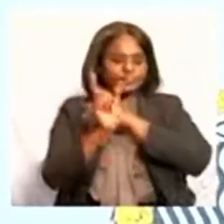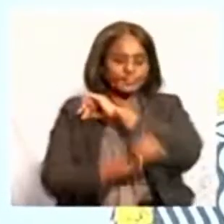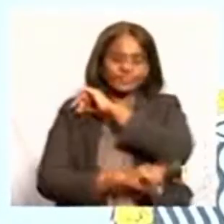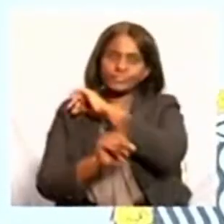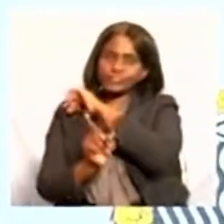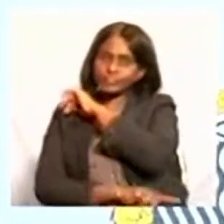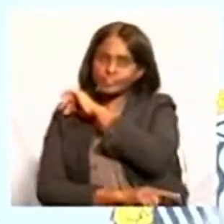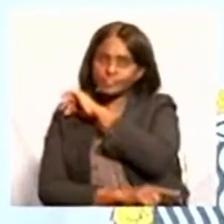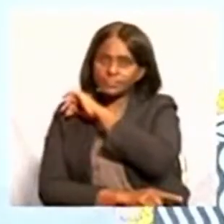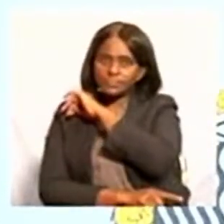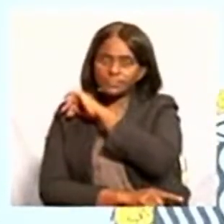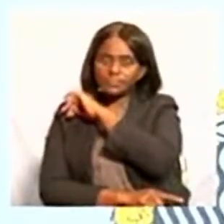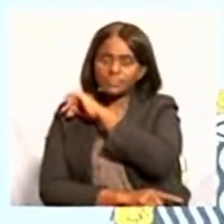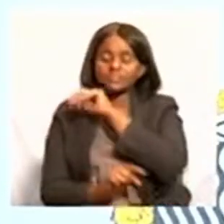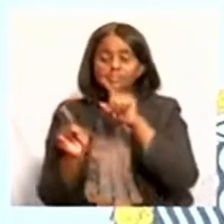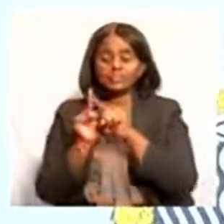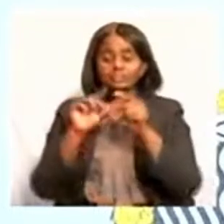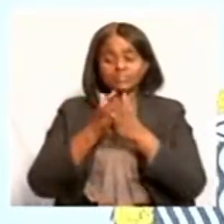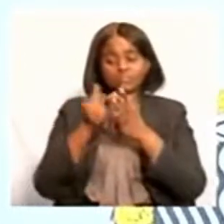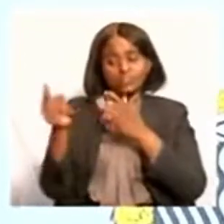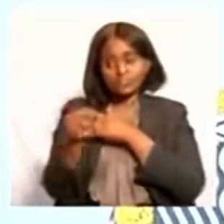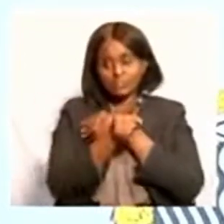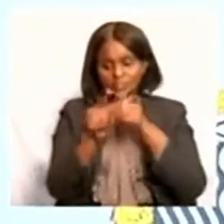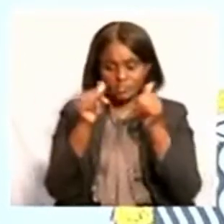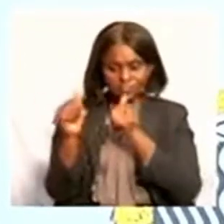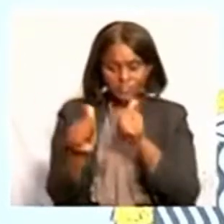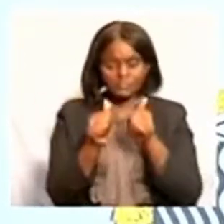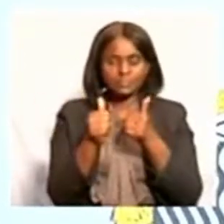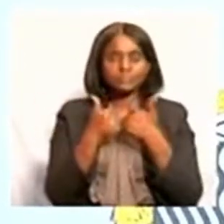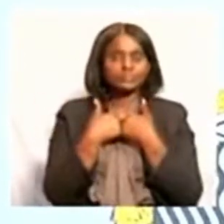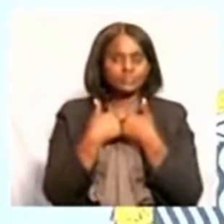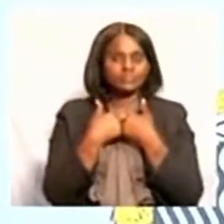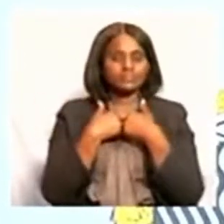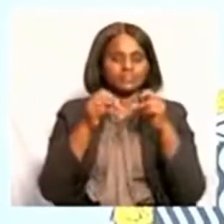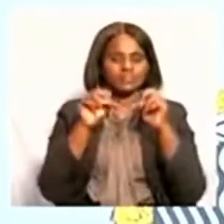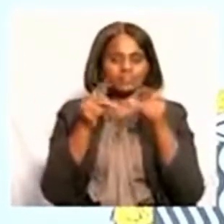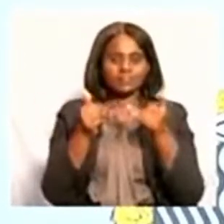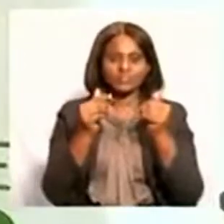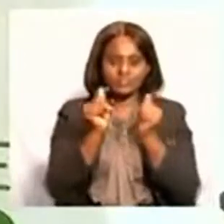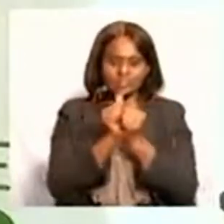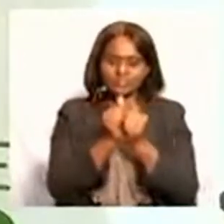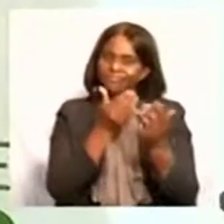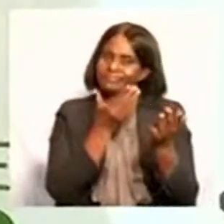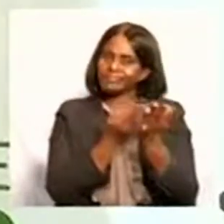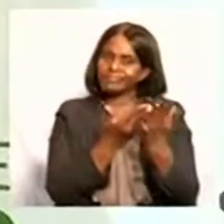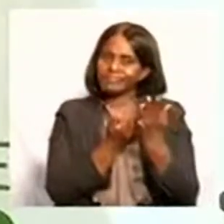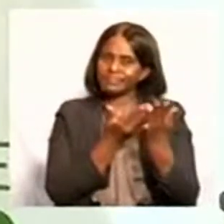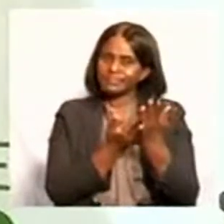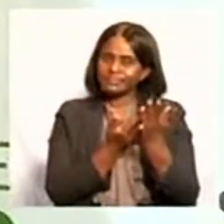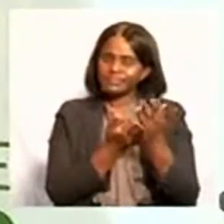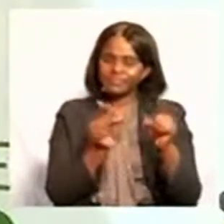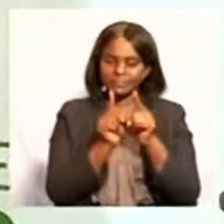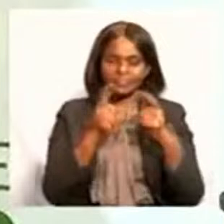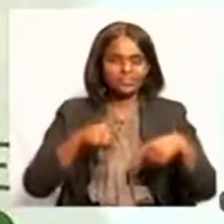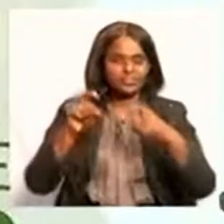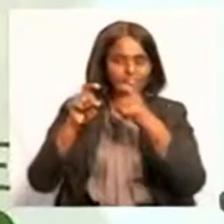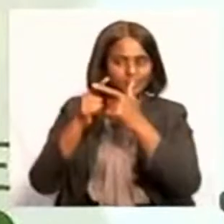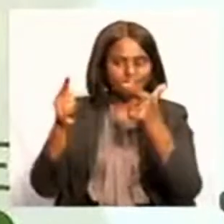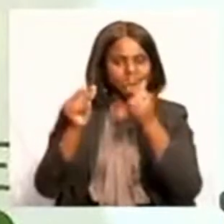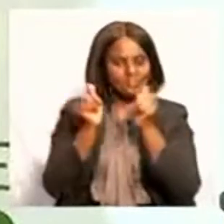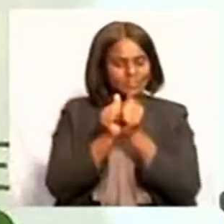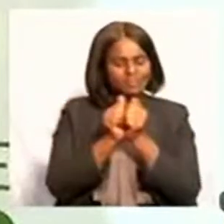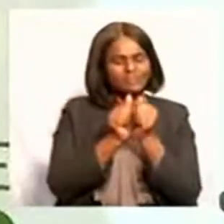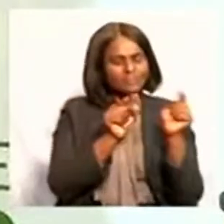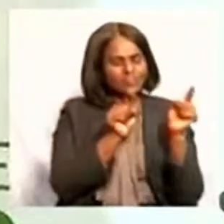prosecution. And that's how action is taken. Okay. All right. With regards to challenges and also